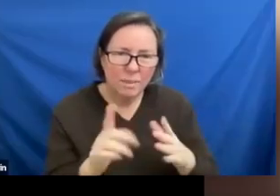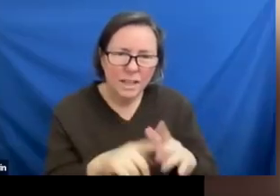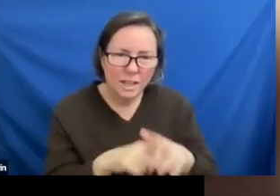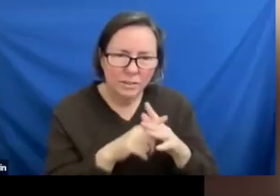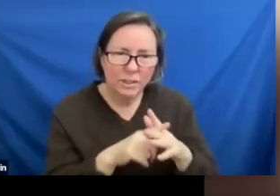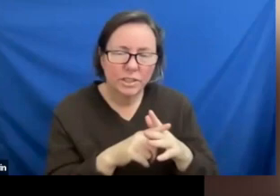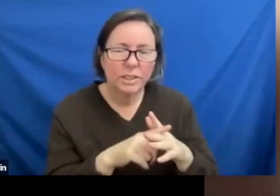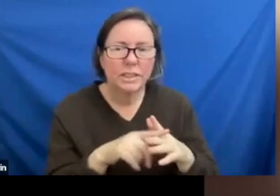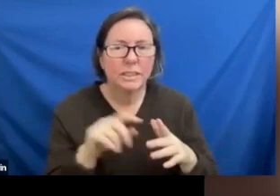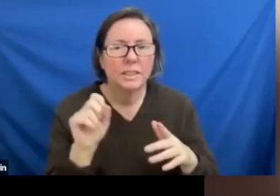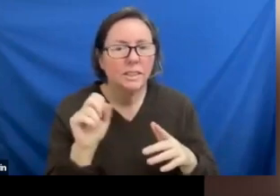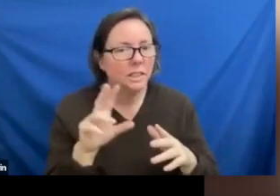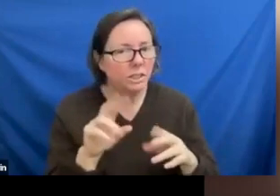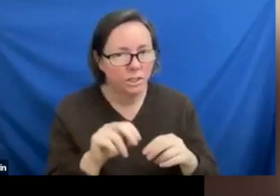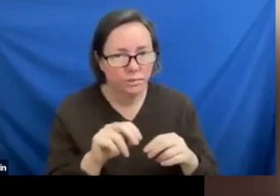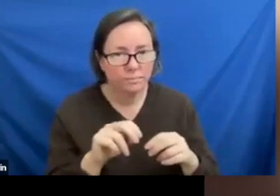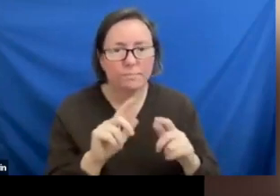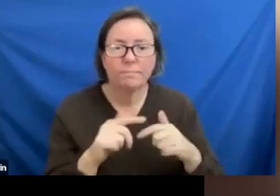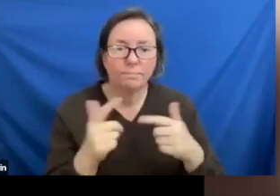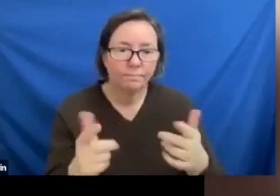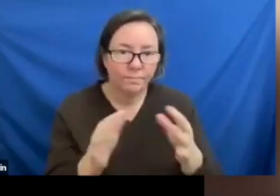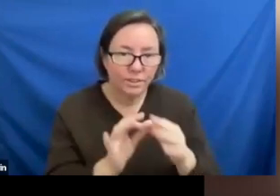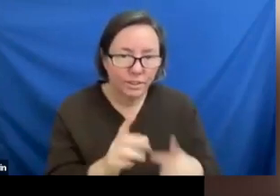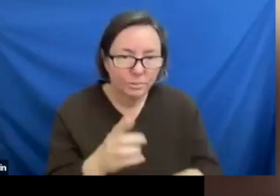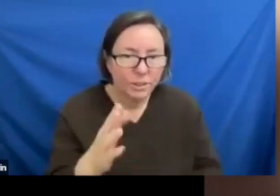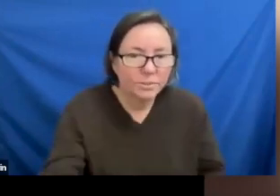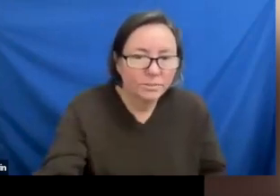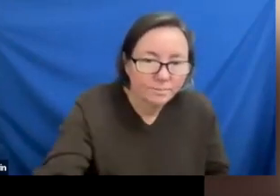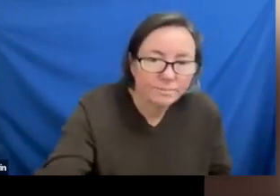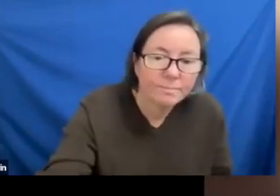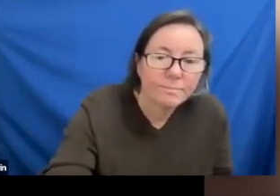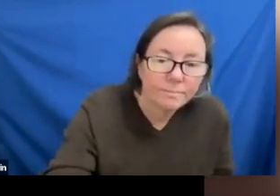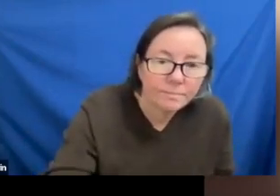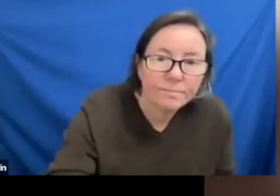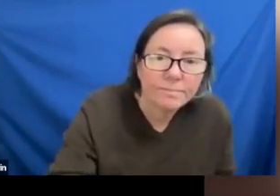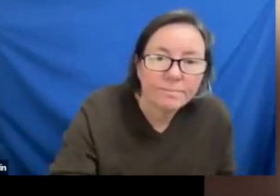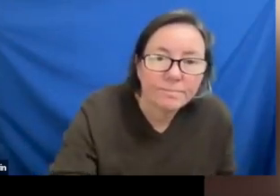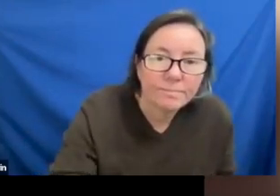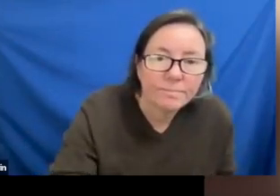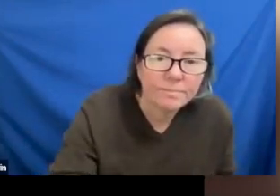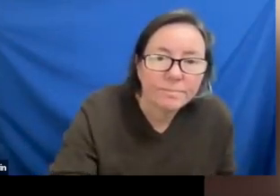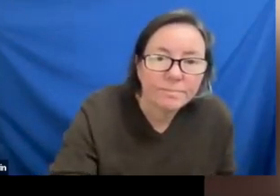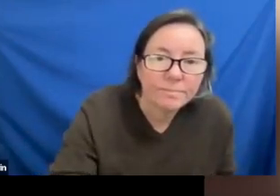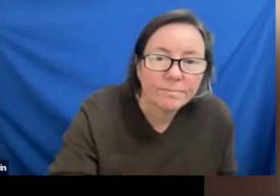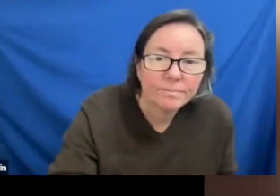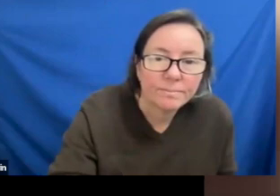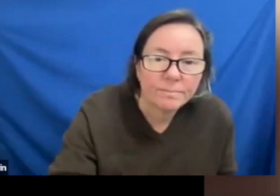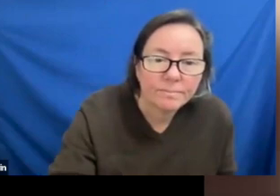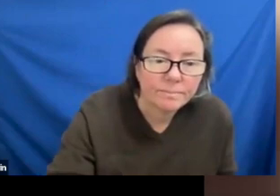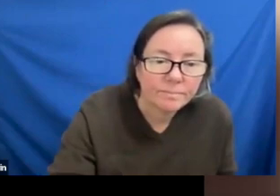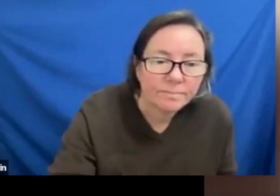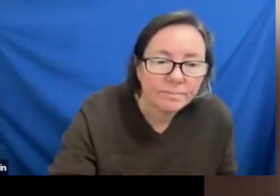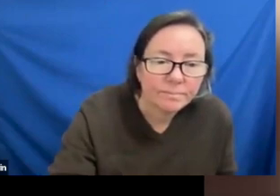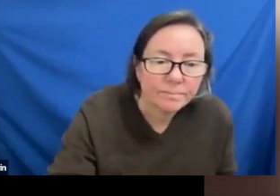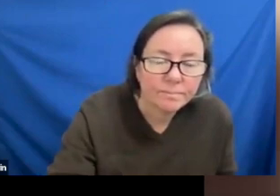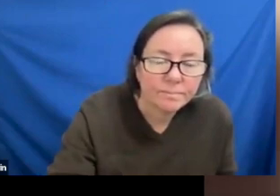Short answer, Dan, it was not. I would consider this particular